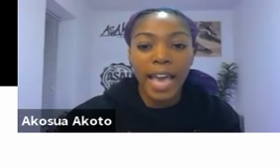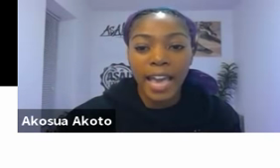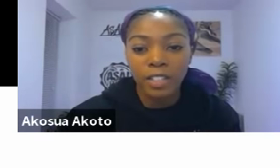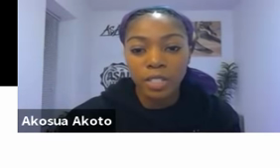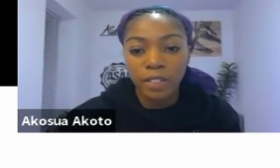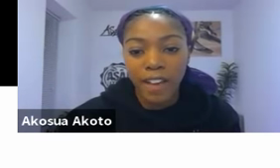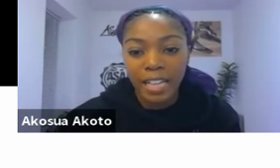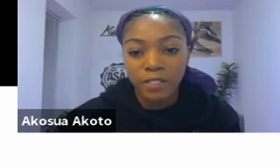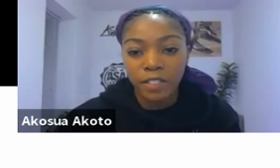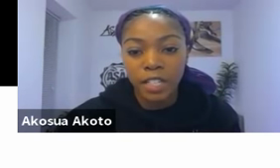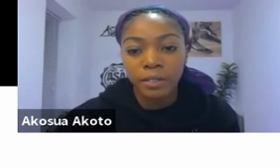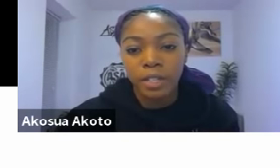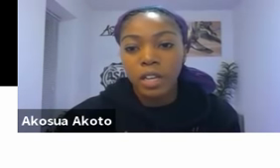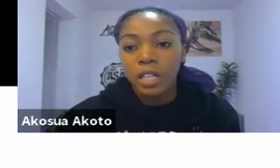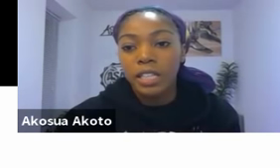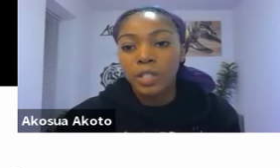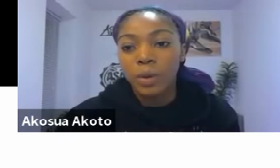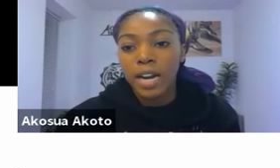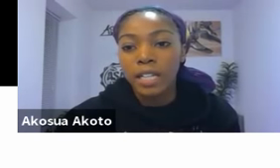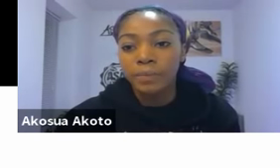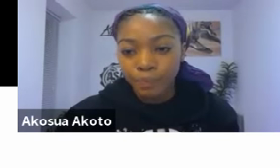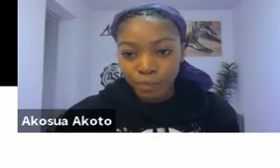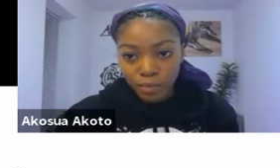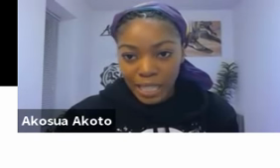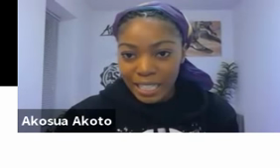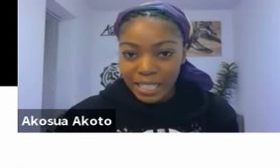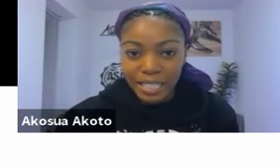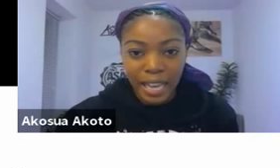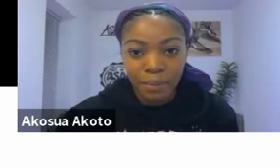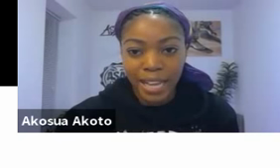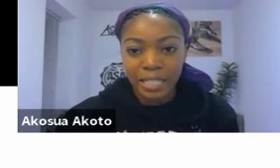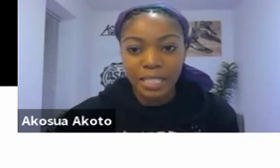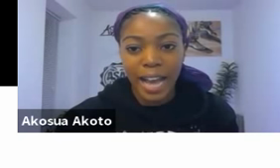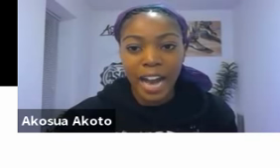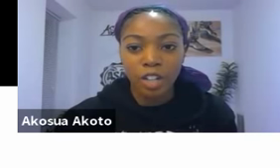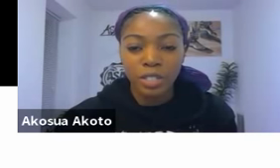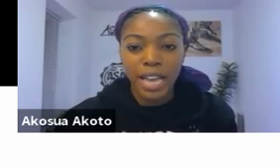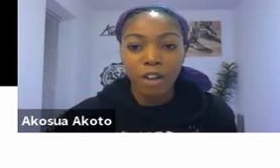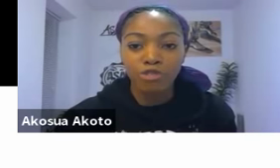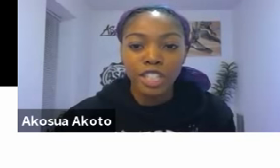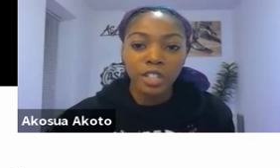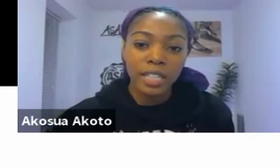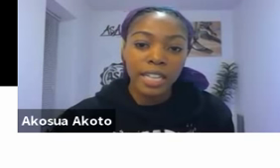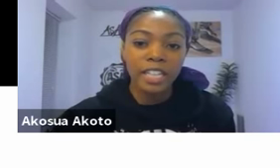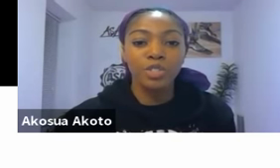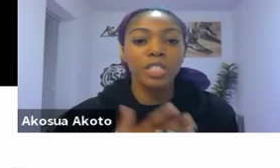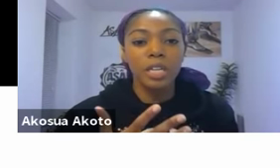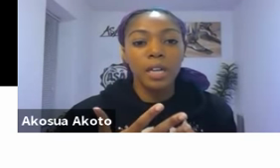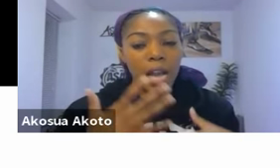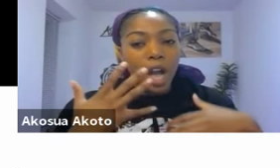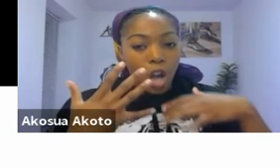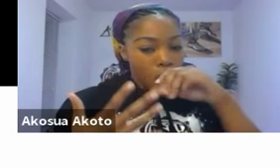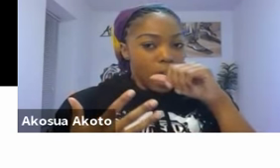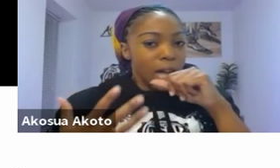You see the head, you see the fast feet. This one, it is the same dance style. You see how regal it is. You